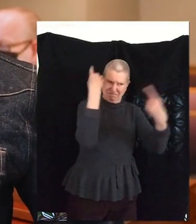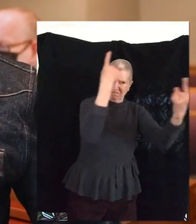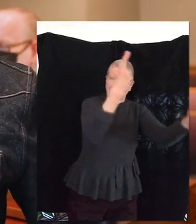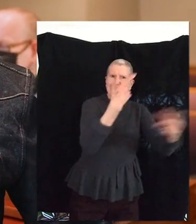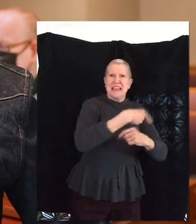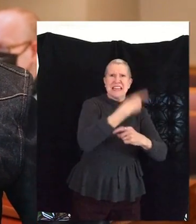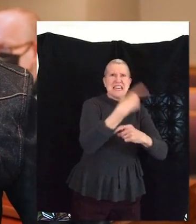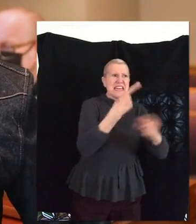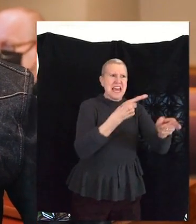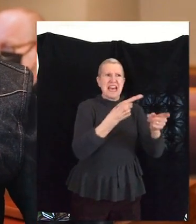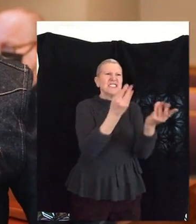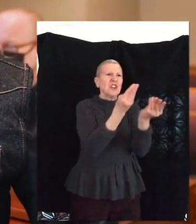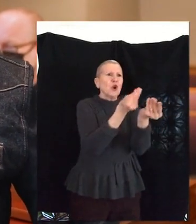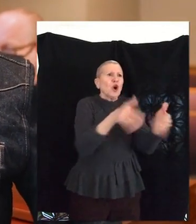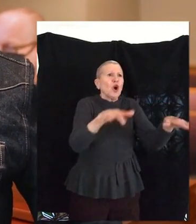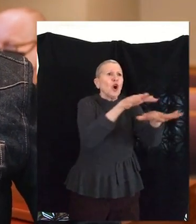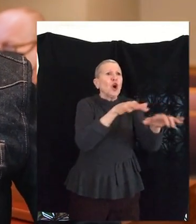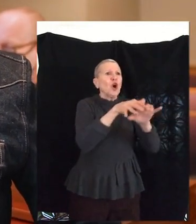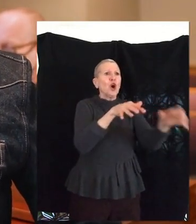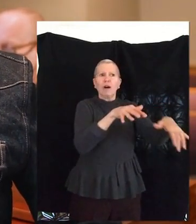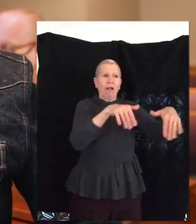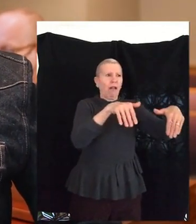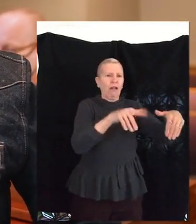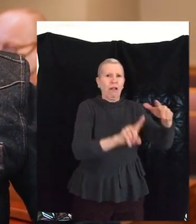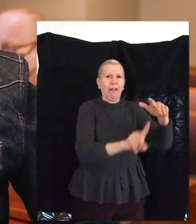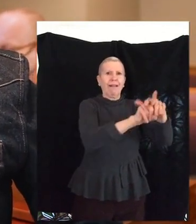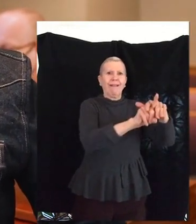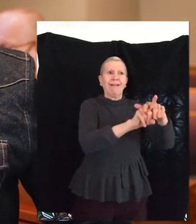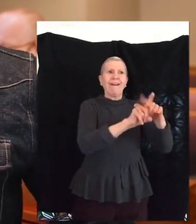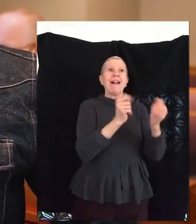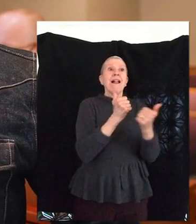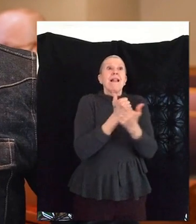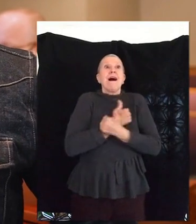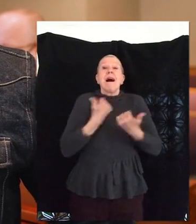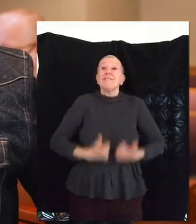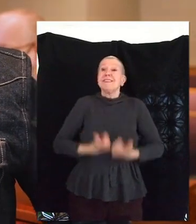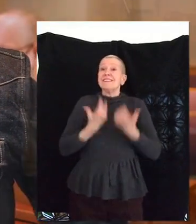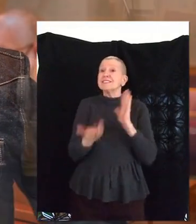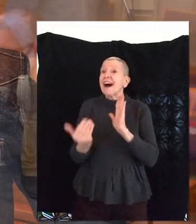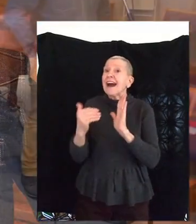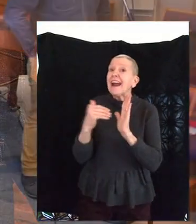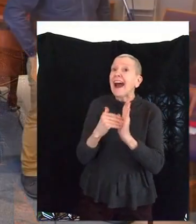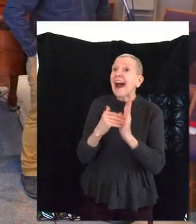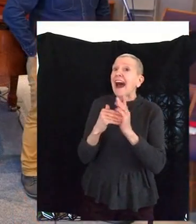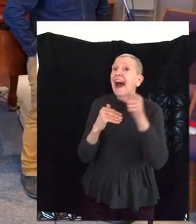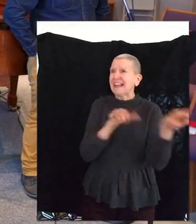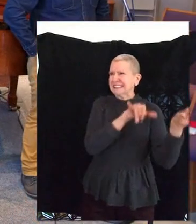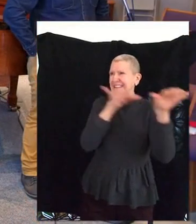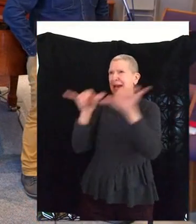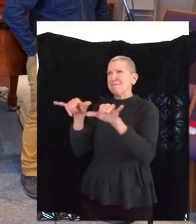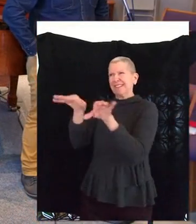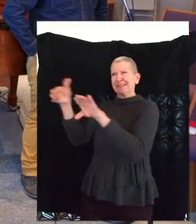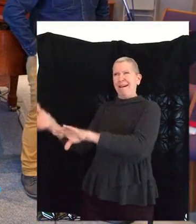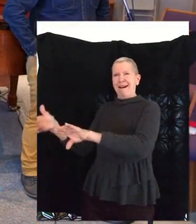many days has lain. Love lives again, that with the dead has been. Love